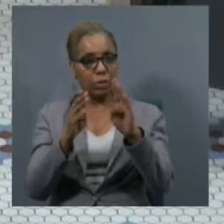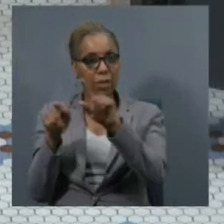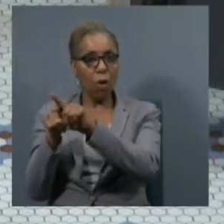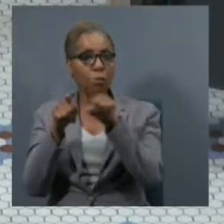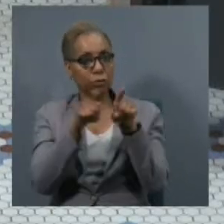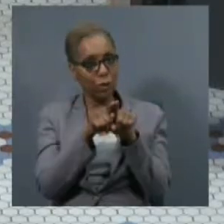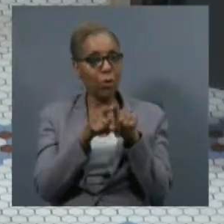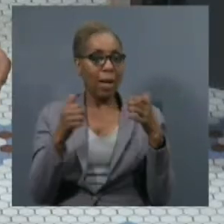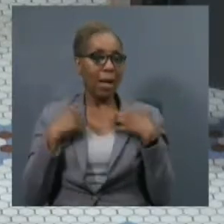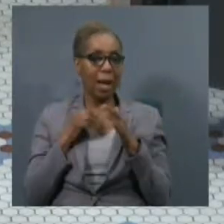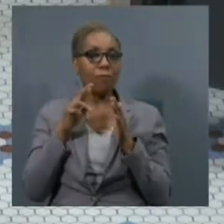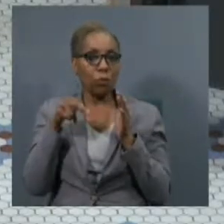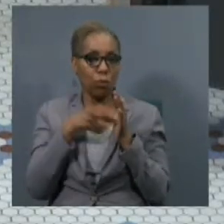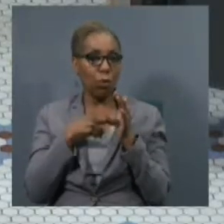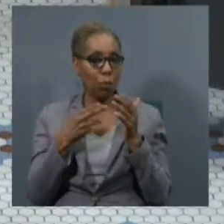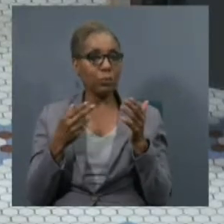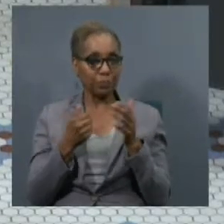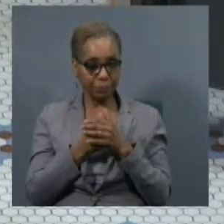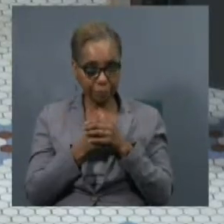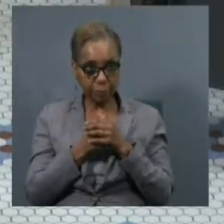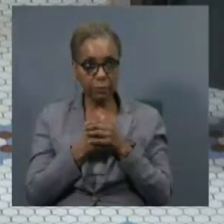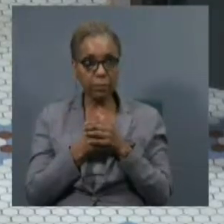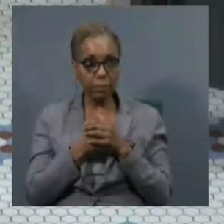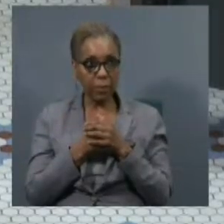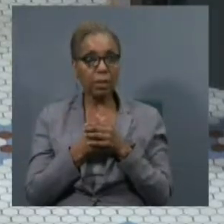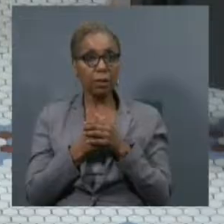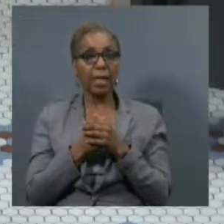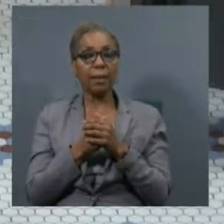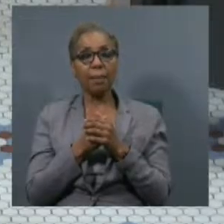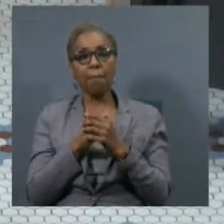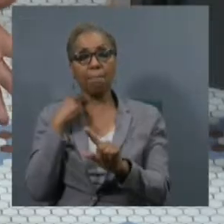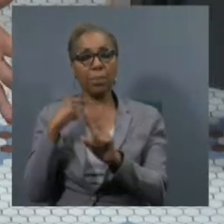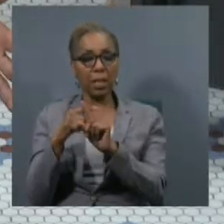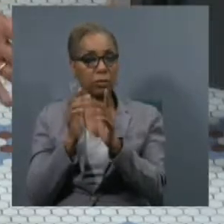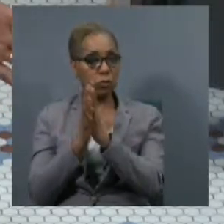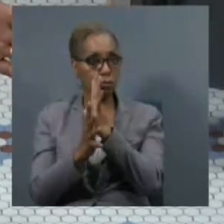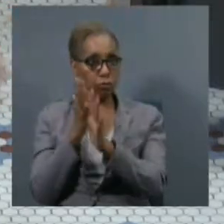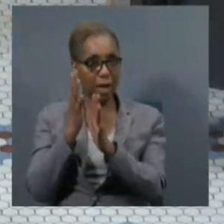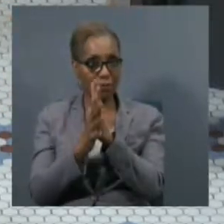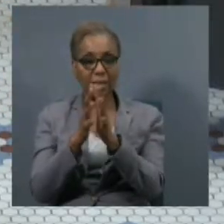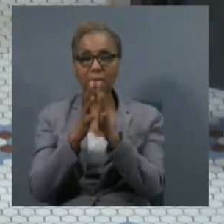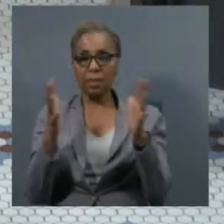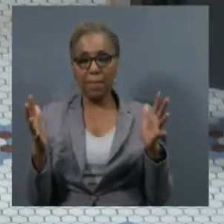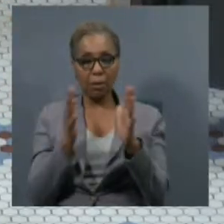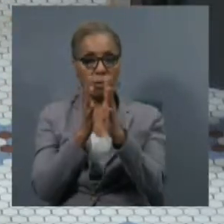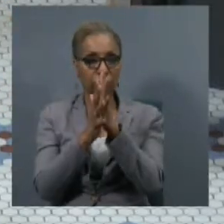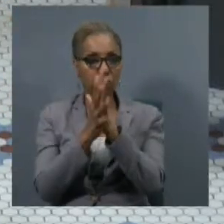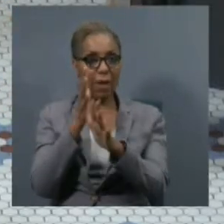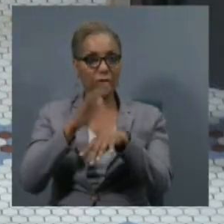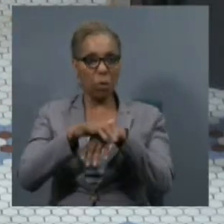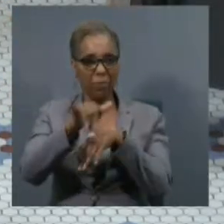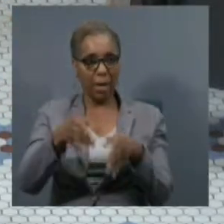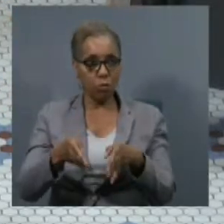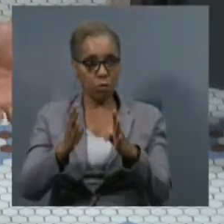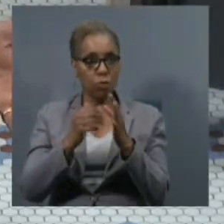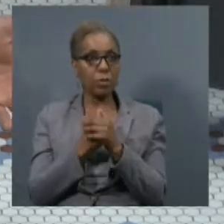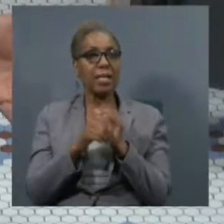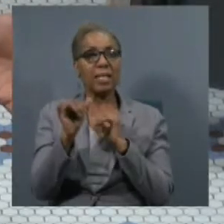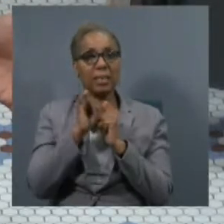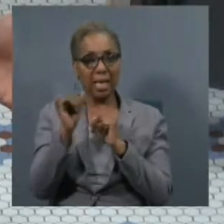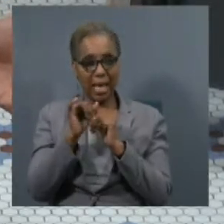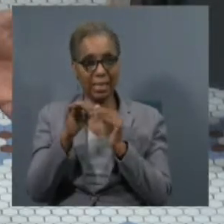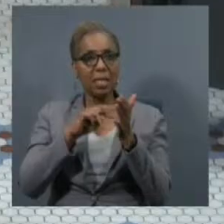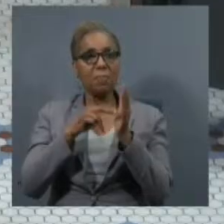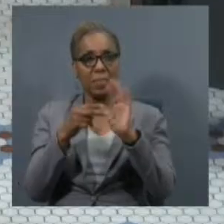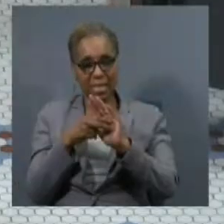plays a role, and of course the traffic, the amount of traffic on it actually like